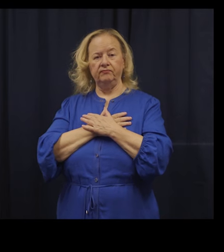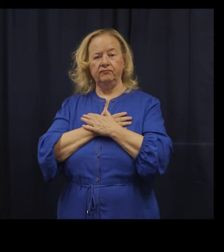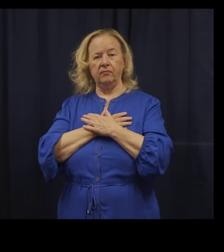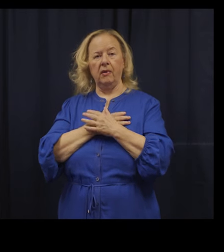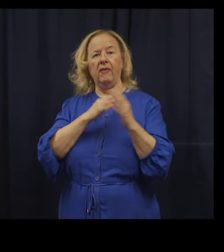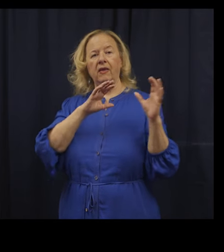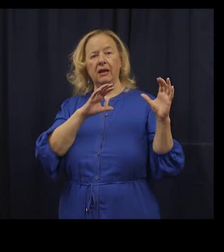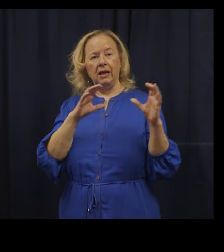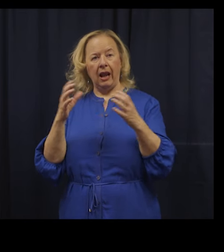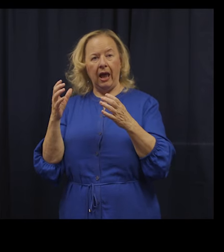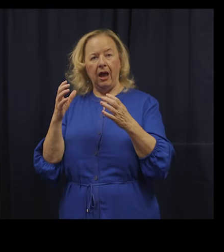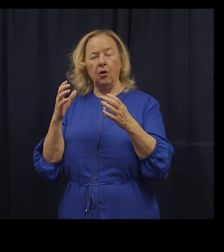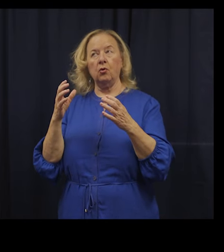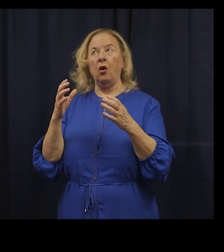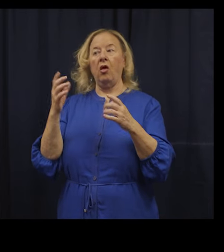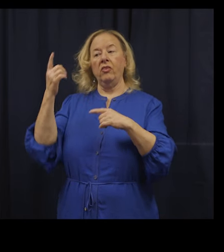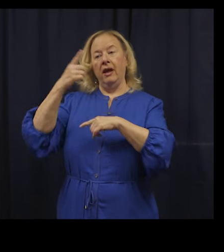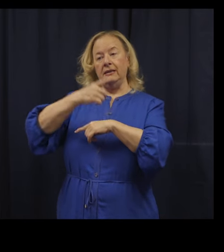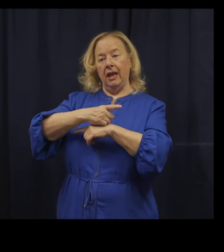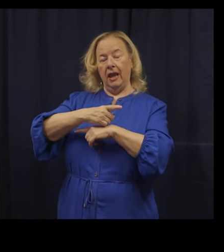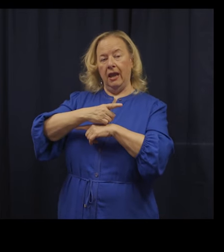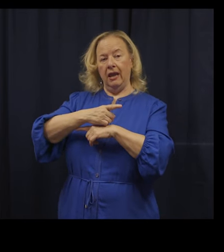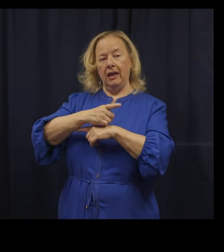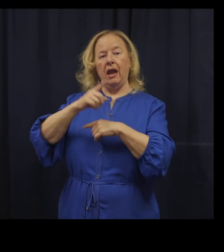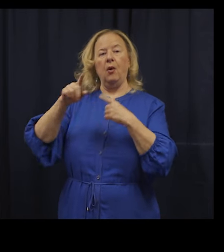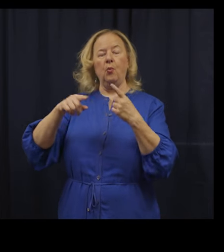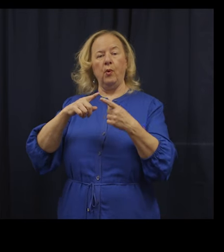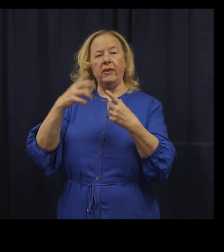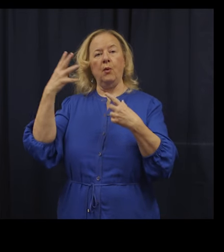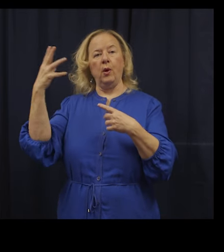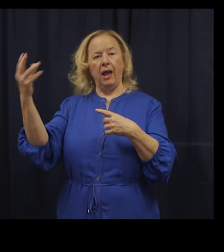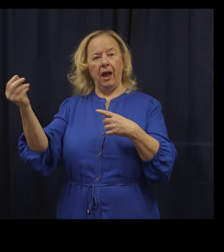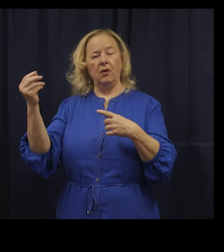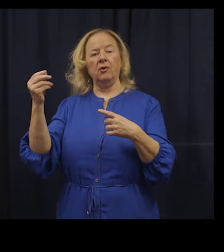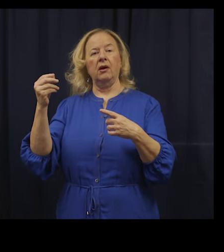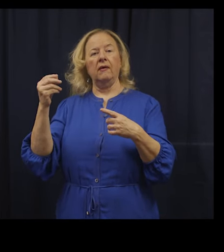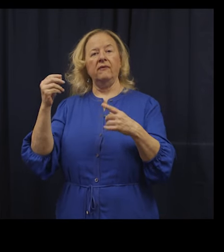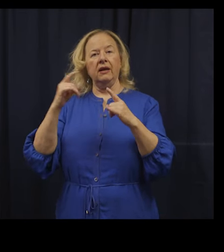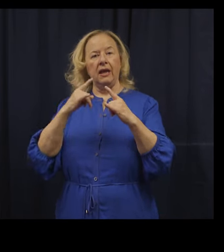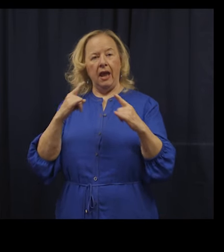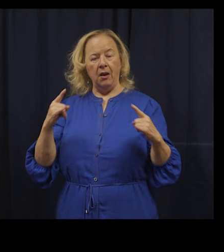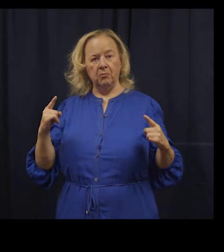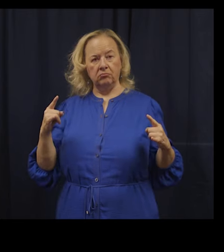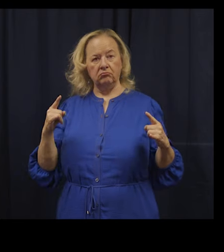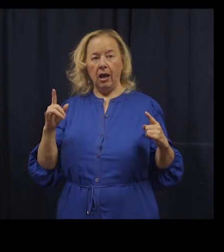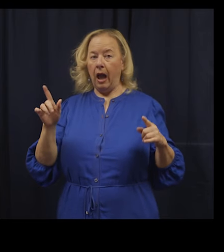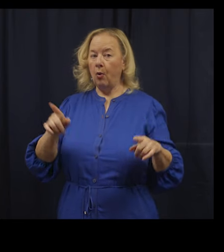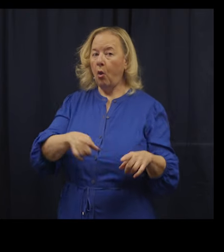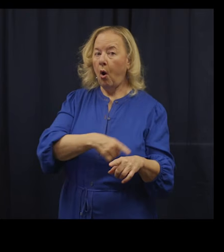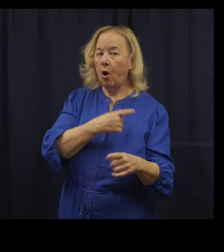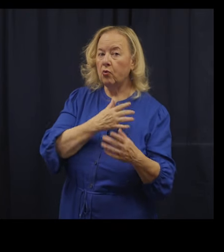cloud of the Lord was upon them by day, and when they went out of the camp. Okay, so how long did